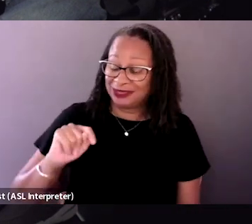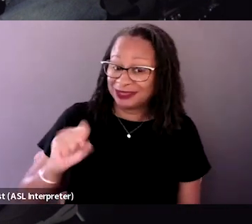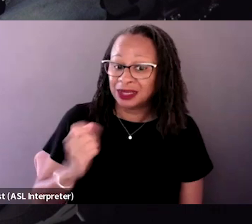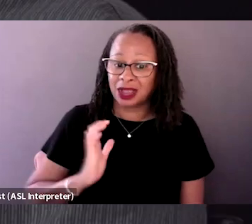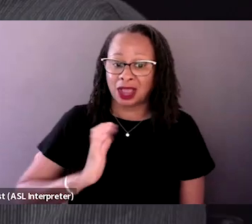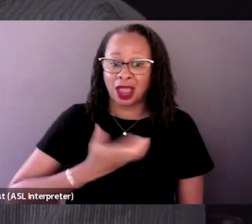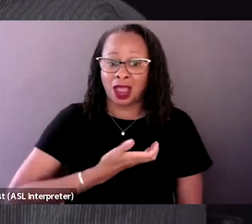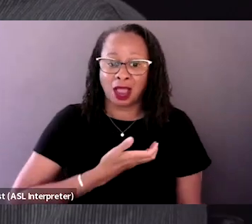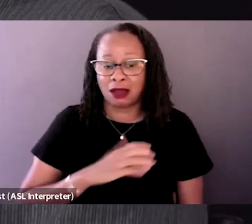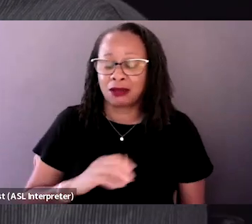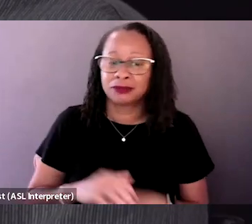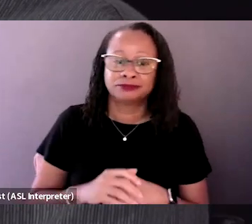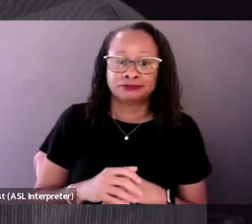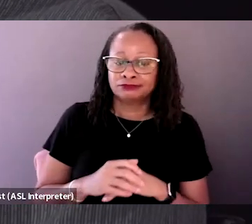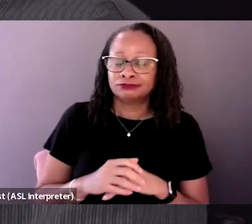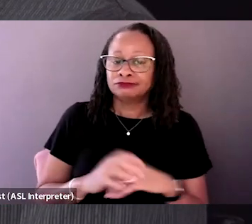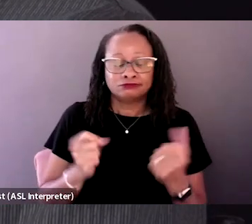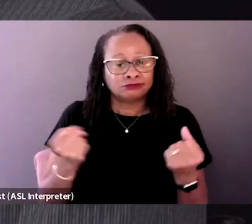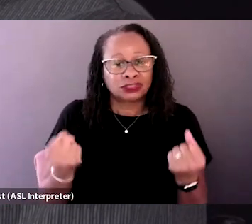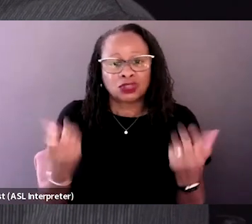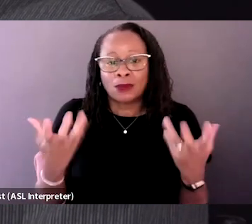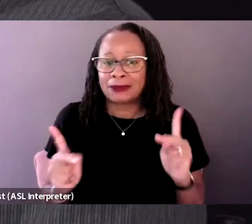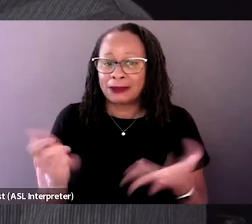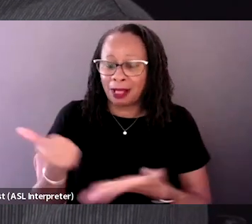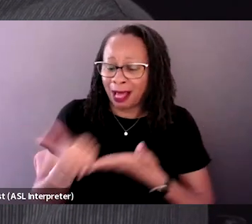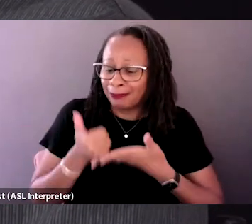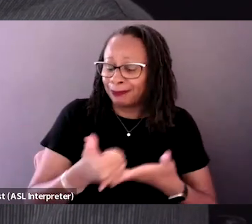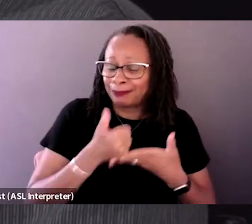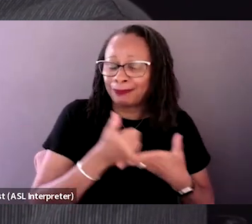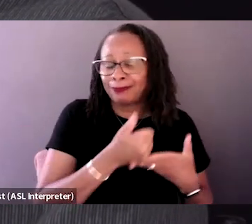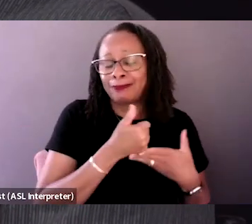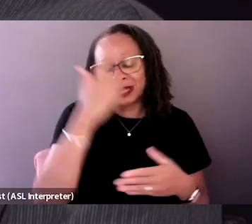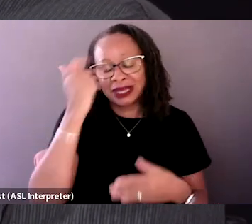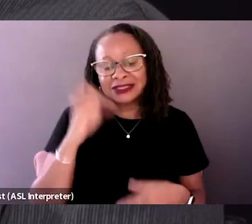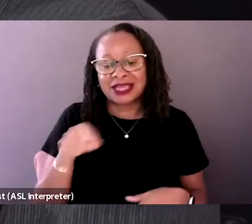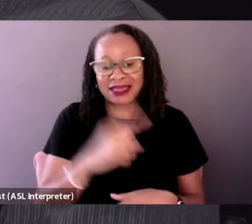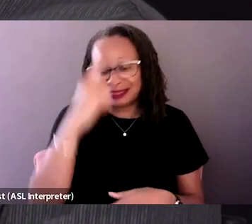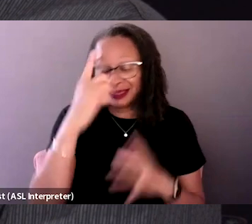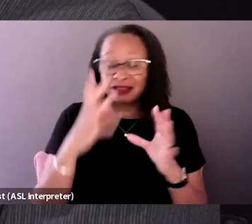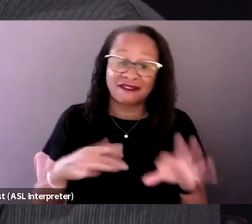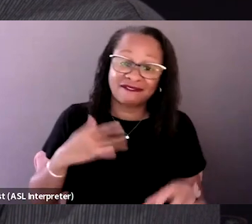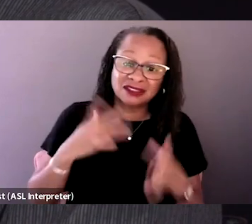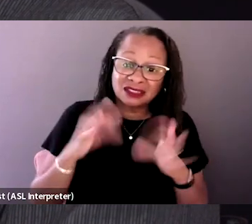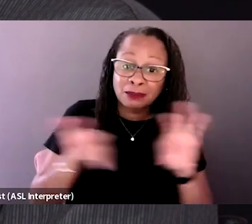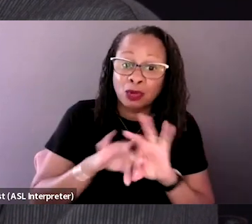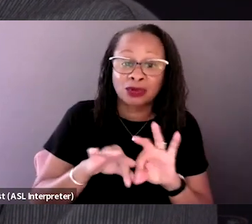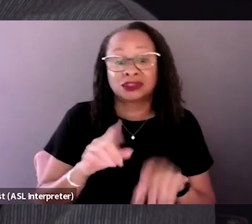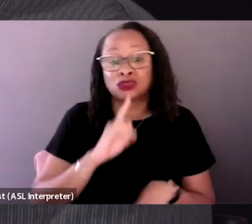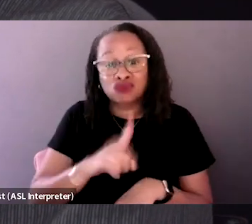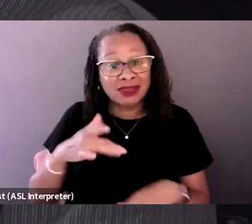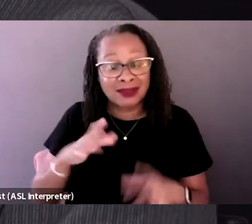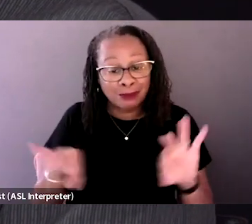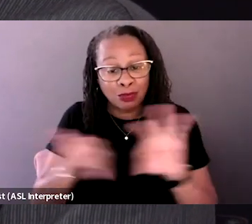my unit, and our mills. So many people help us because they think it's important.